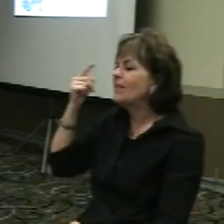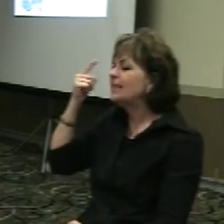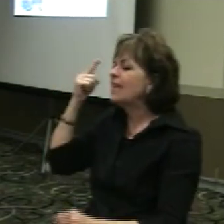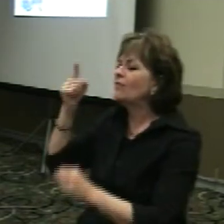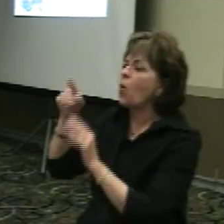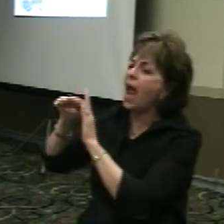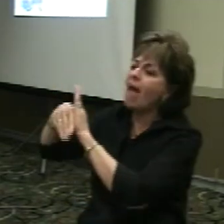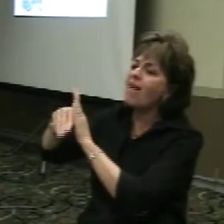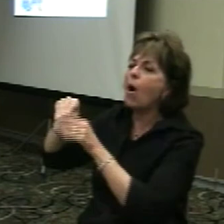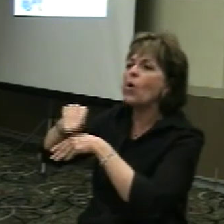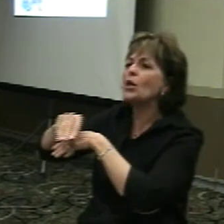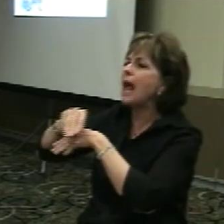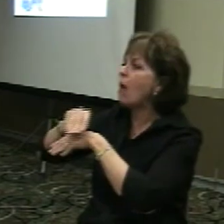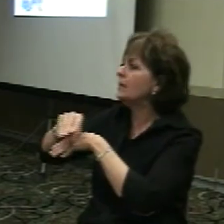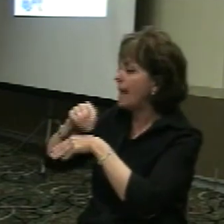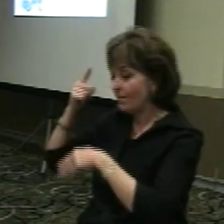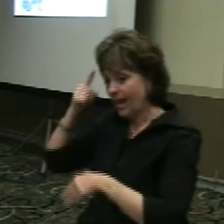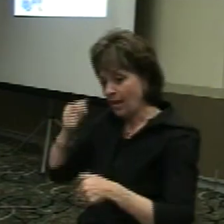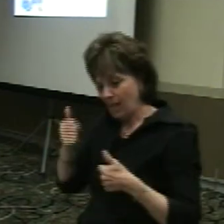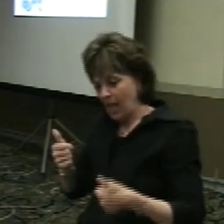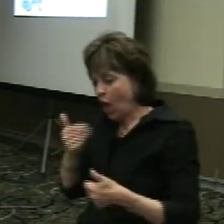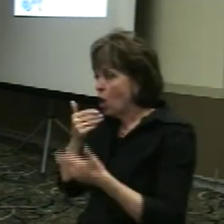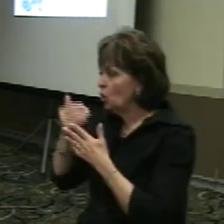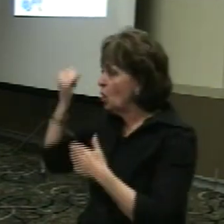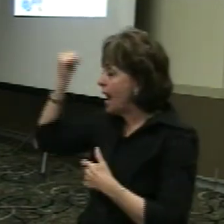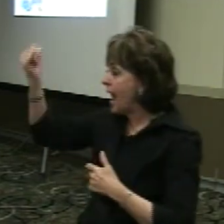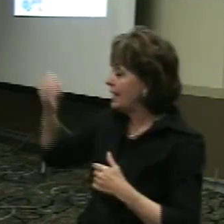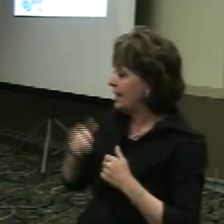of counseling. I think it would be a really good idea.